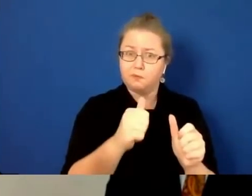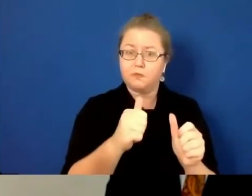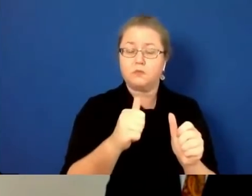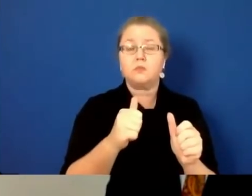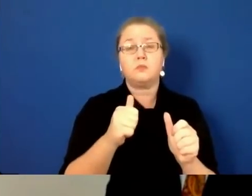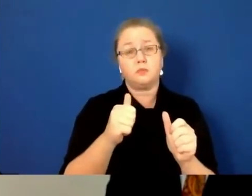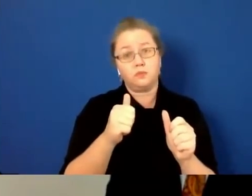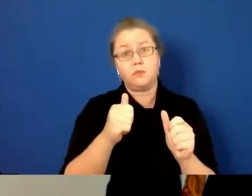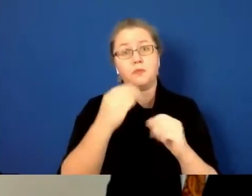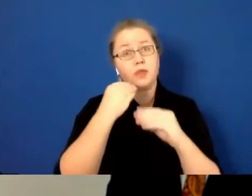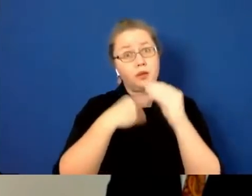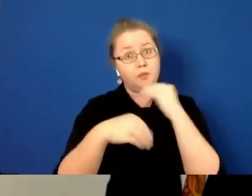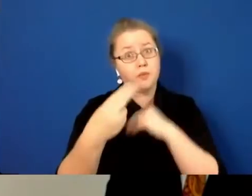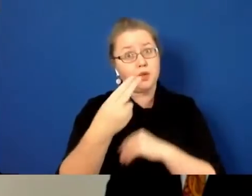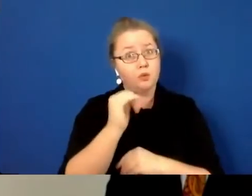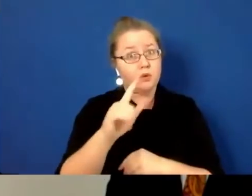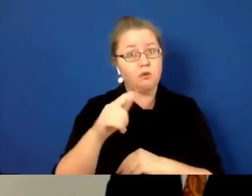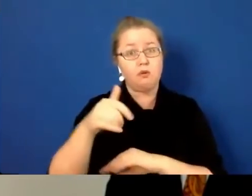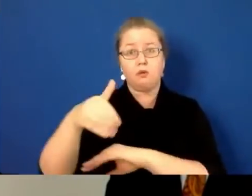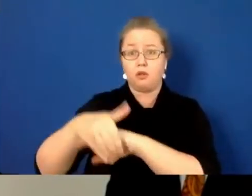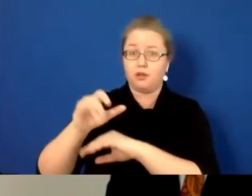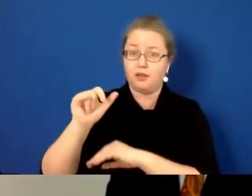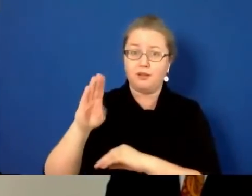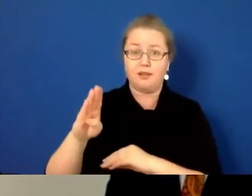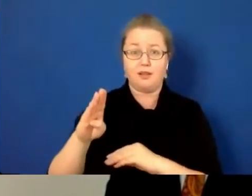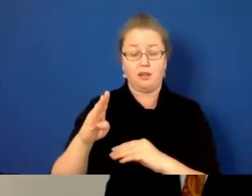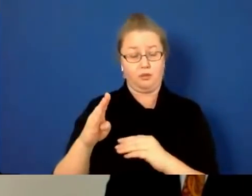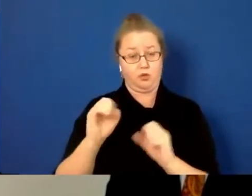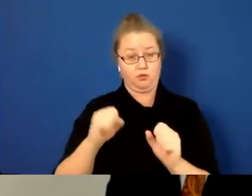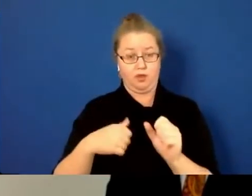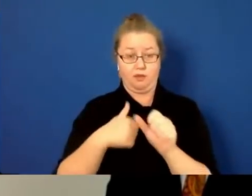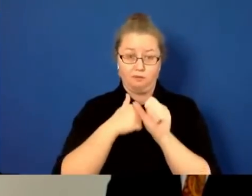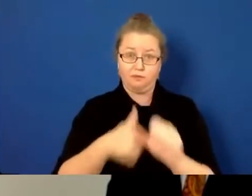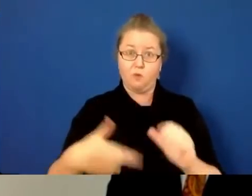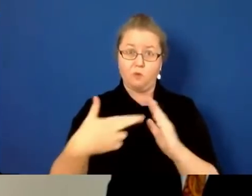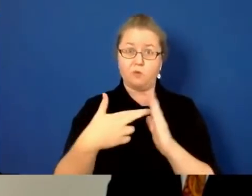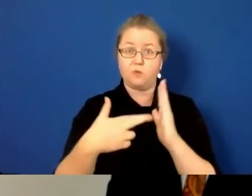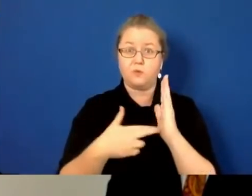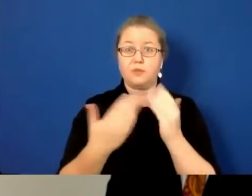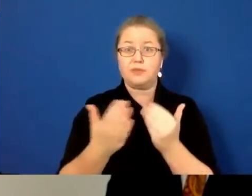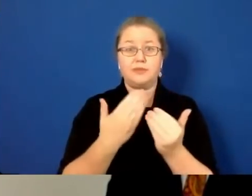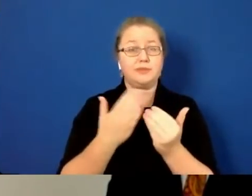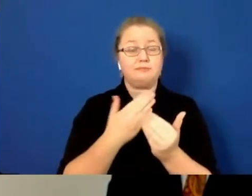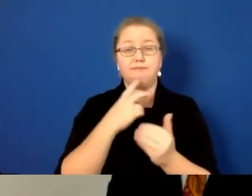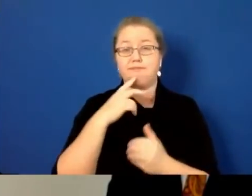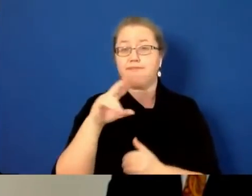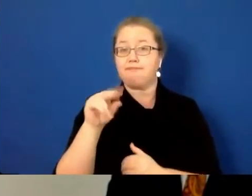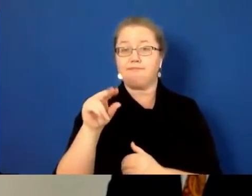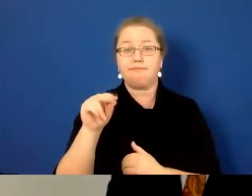is happening. So we addressed, for example, when we were seeing transmission